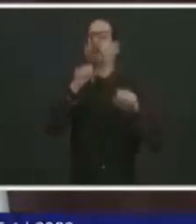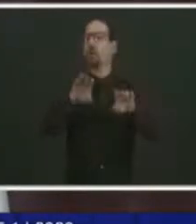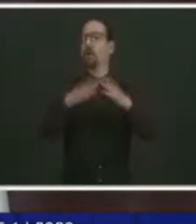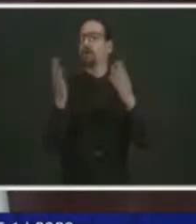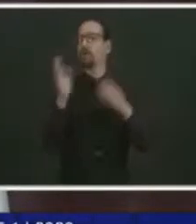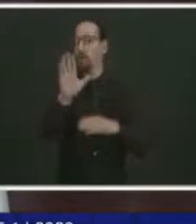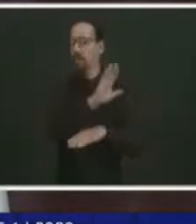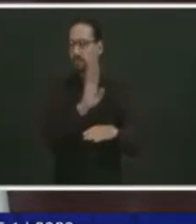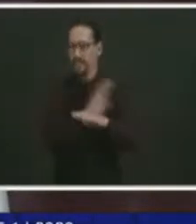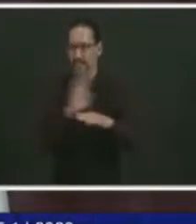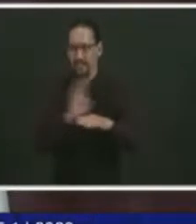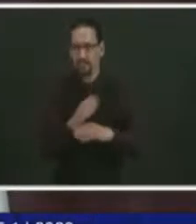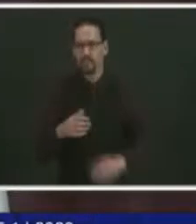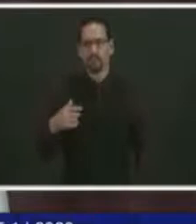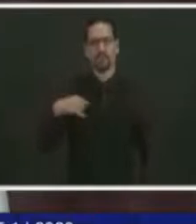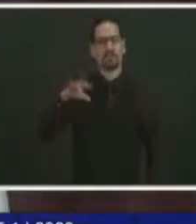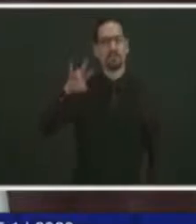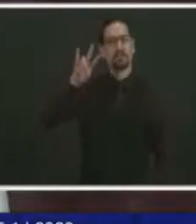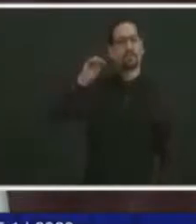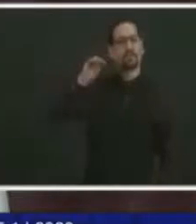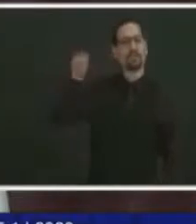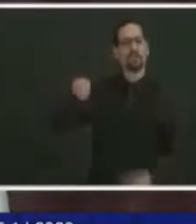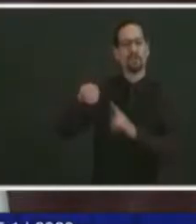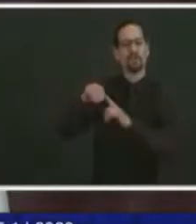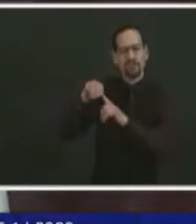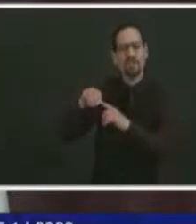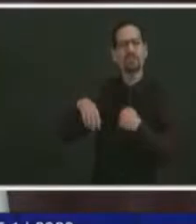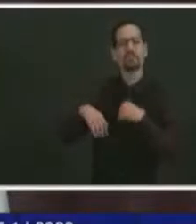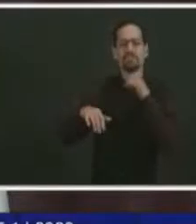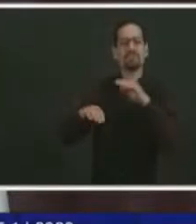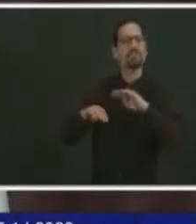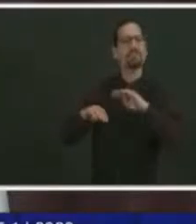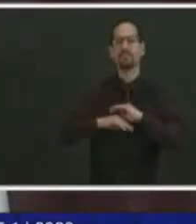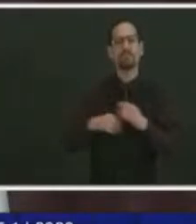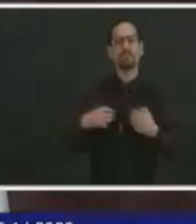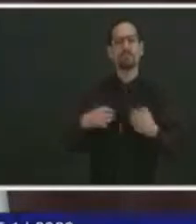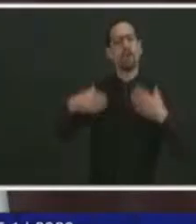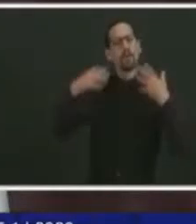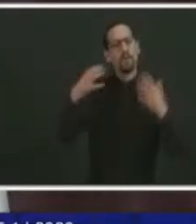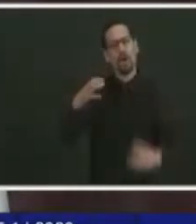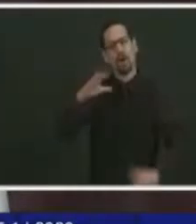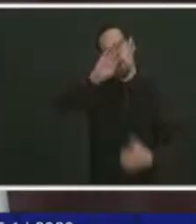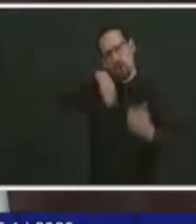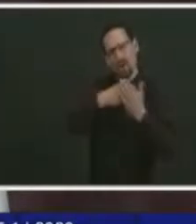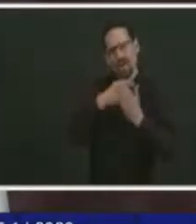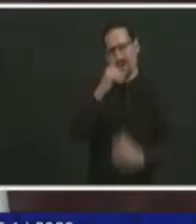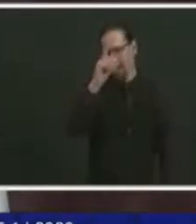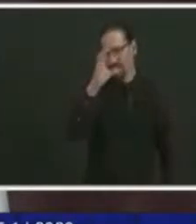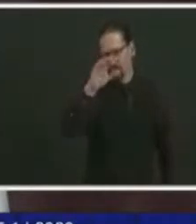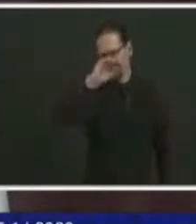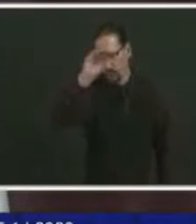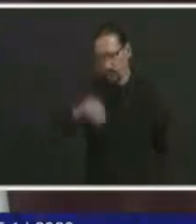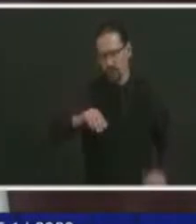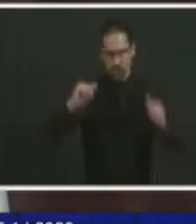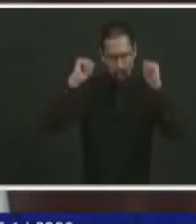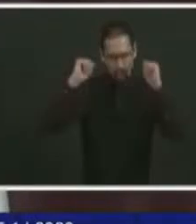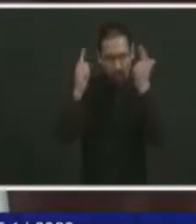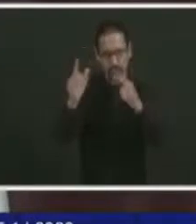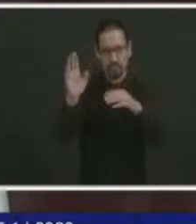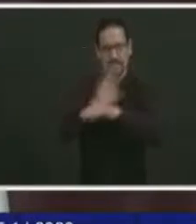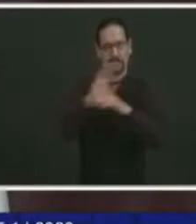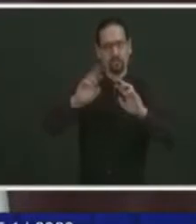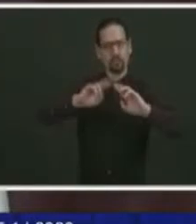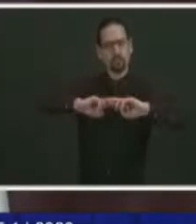70% is not okay. 100% of businesses that are open need to have a COVID control plan. The